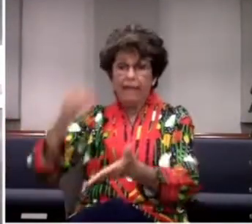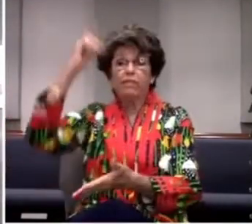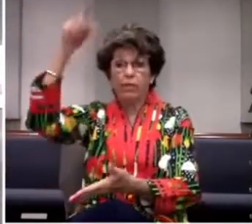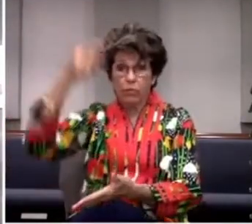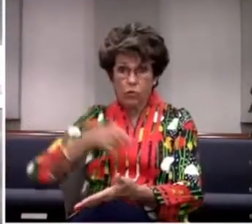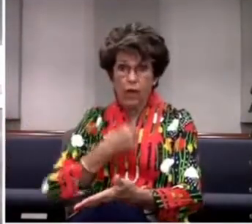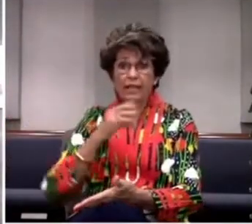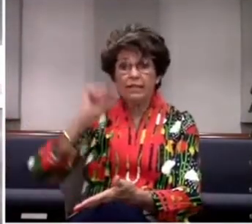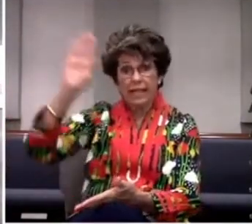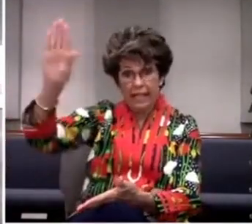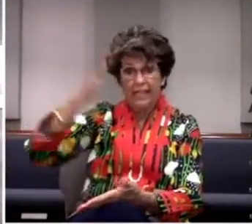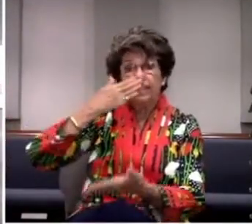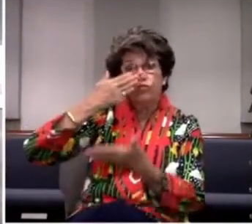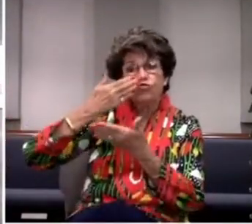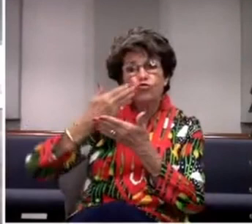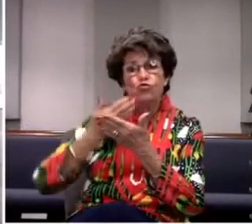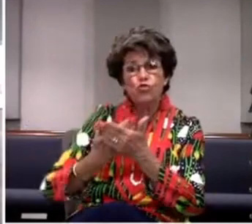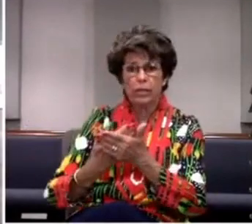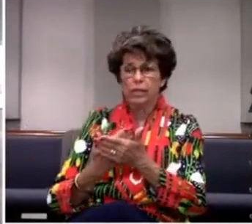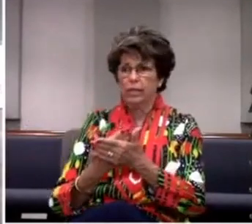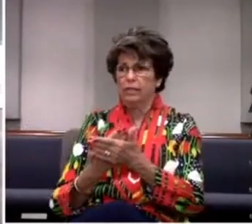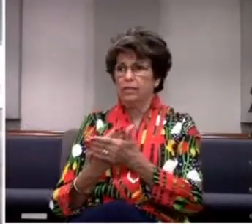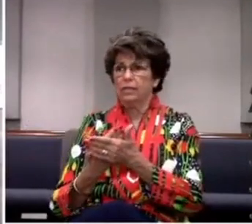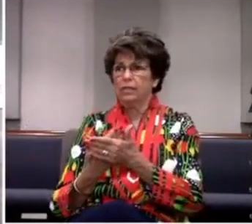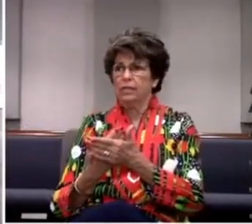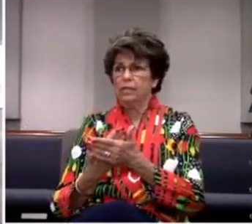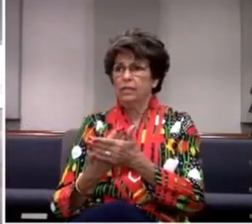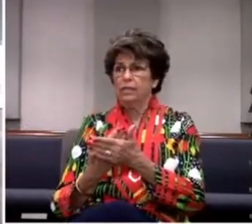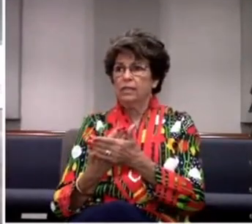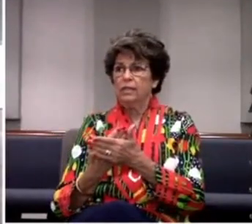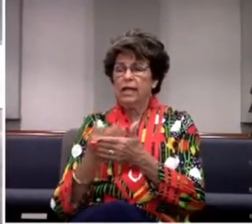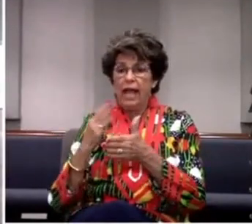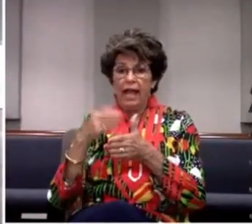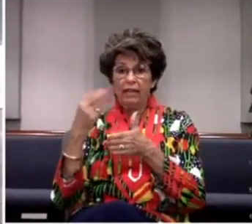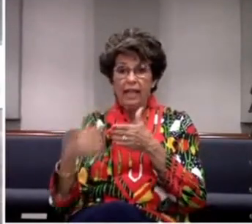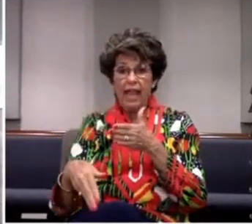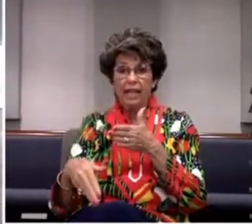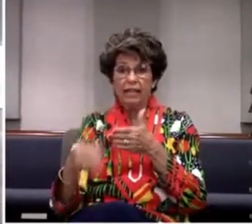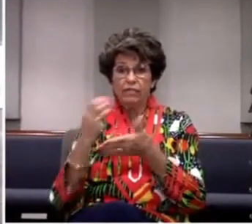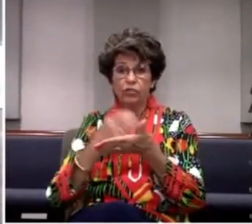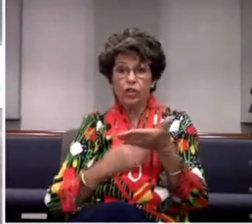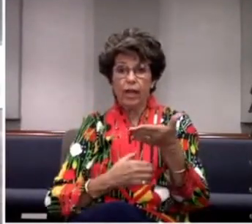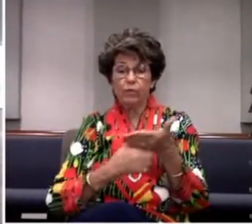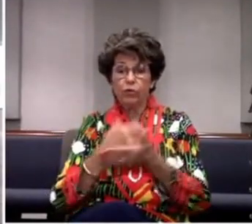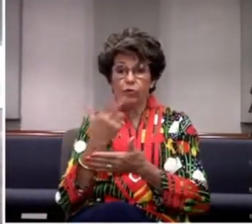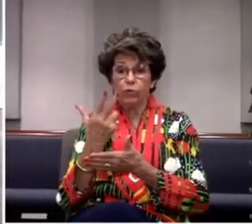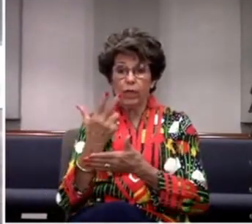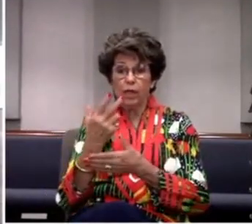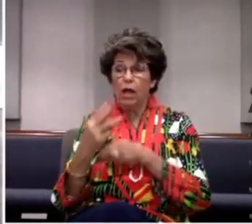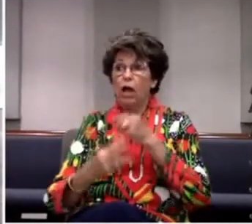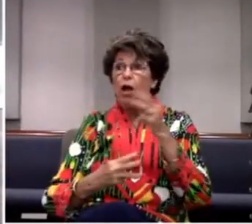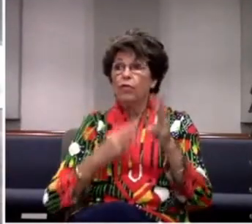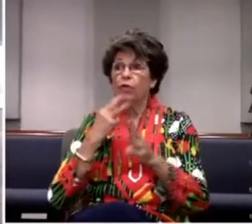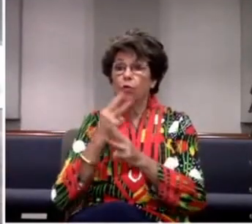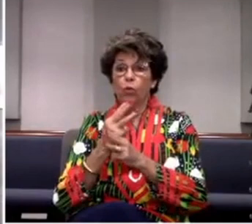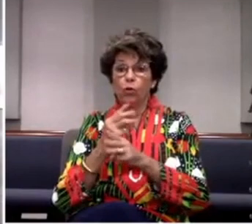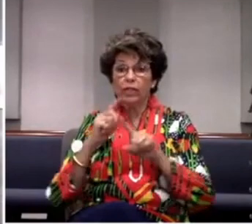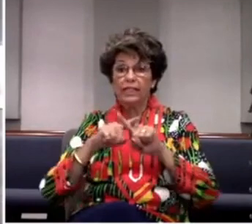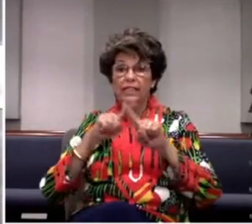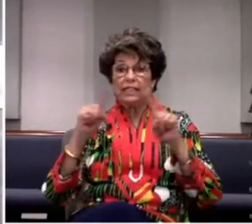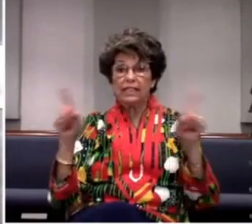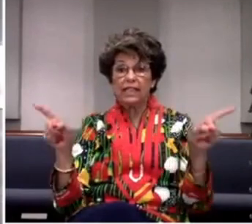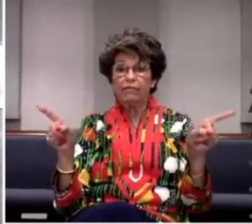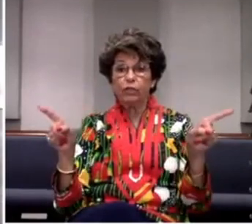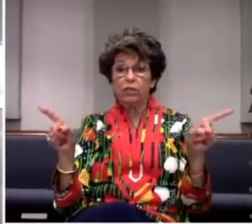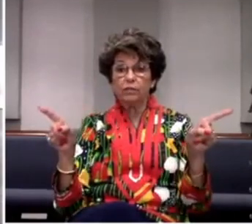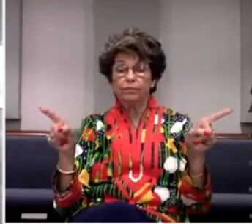goodness. At the end of chapter 3, the world is different. At